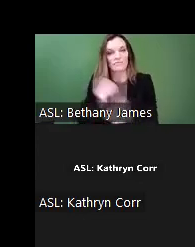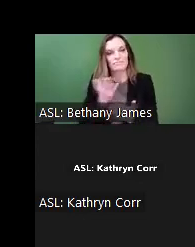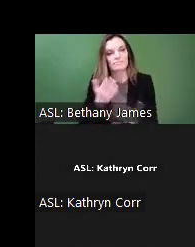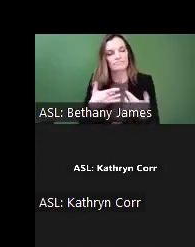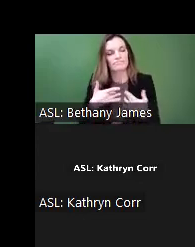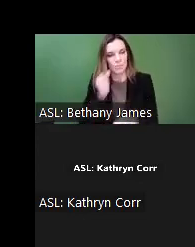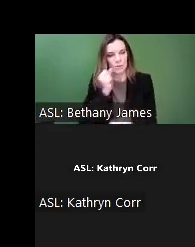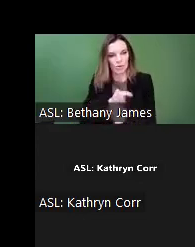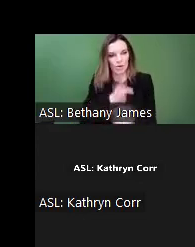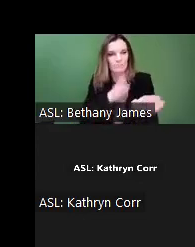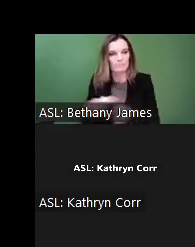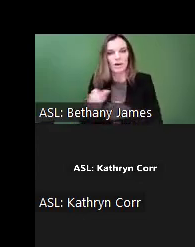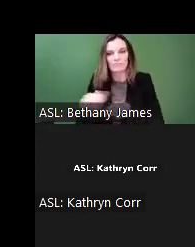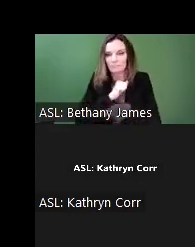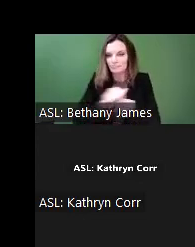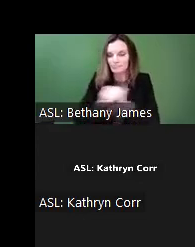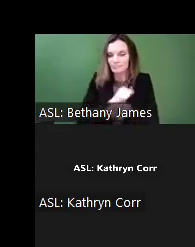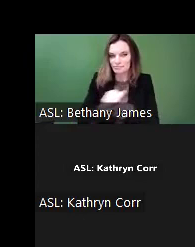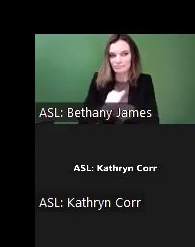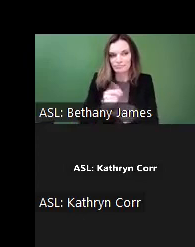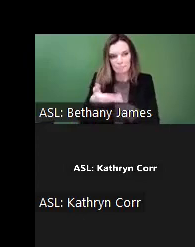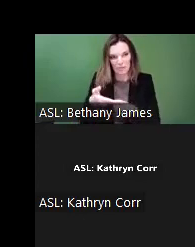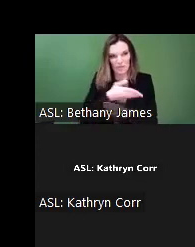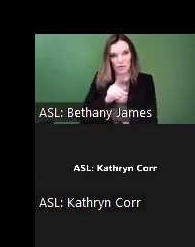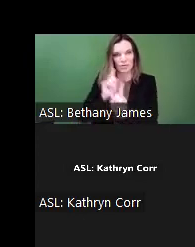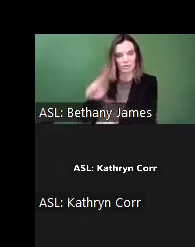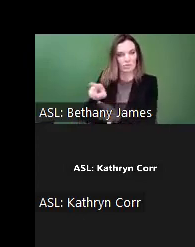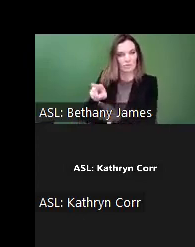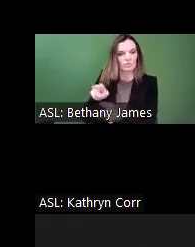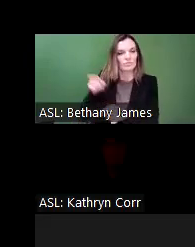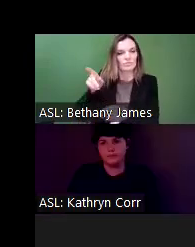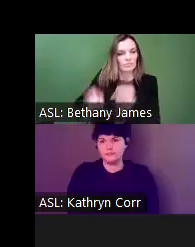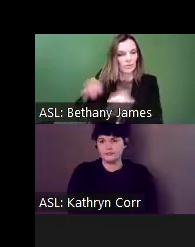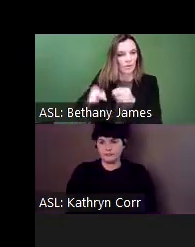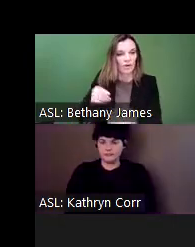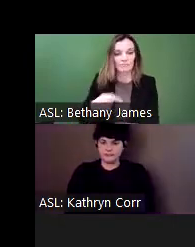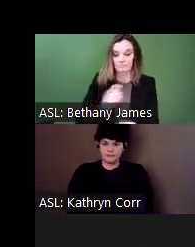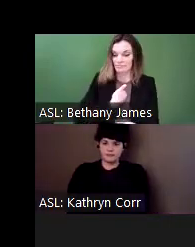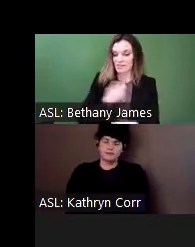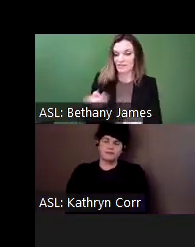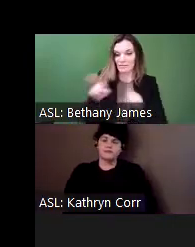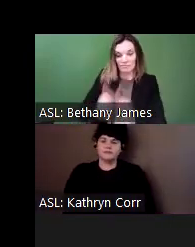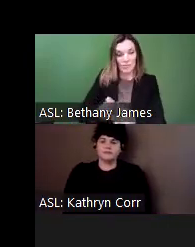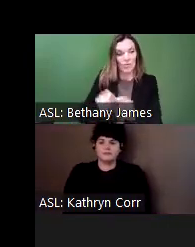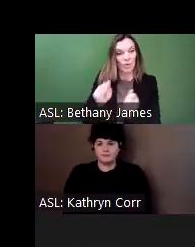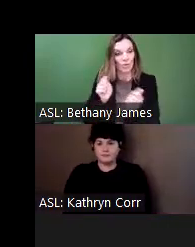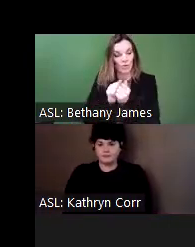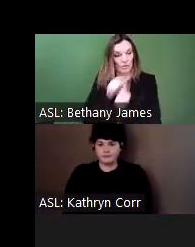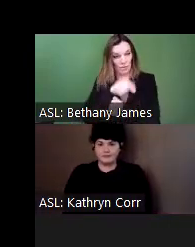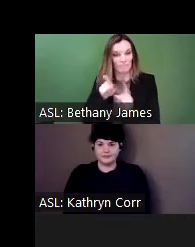expect, do a little bit of hand-holding, but we are not going to the hearings. And again, as I